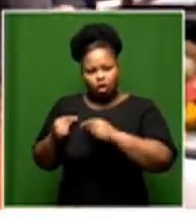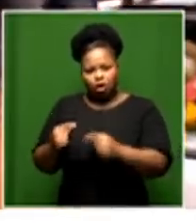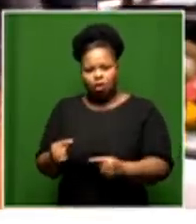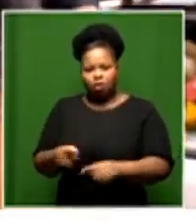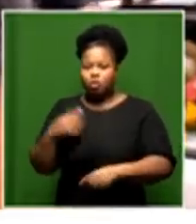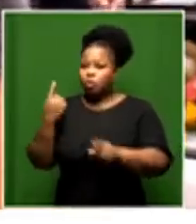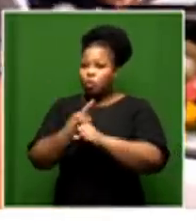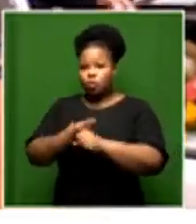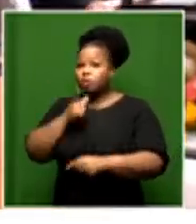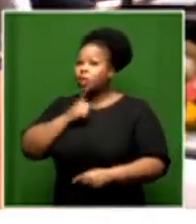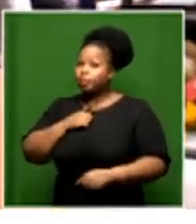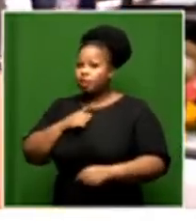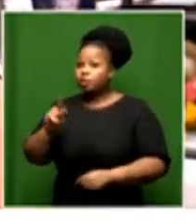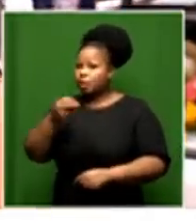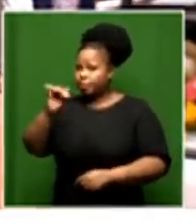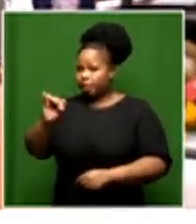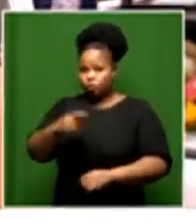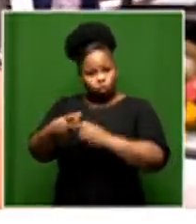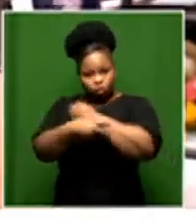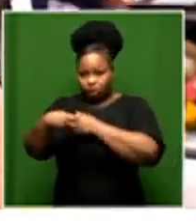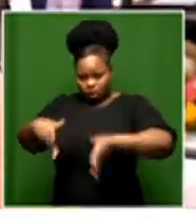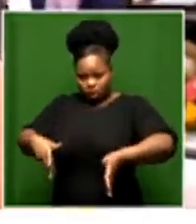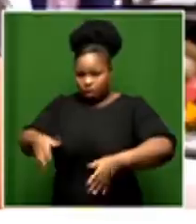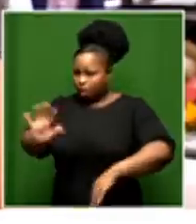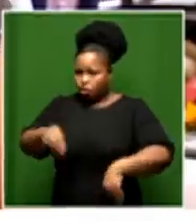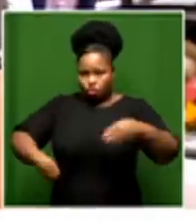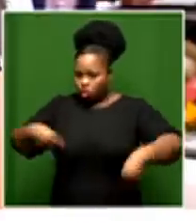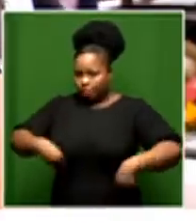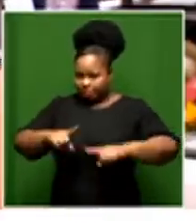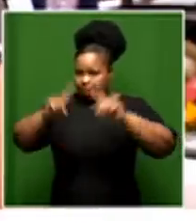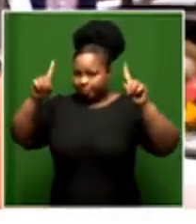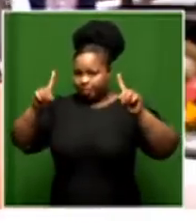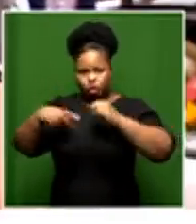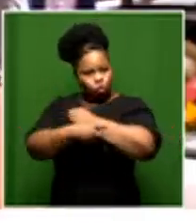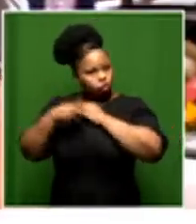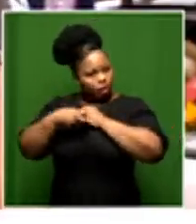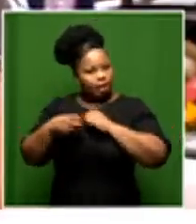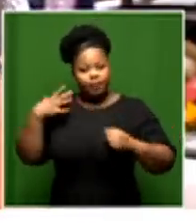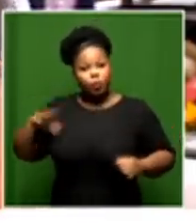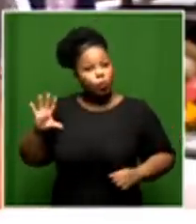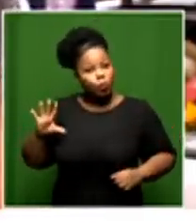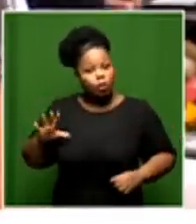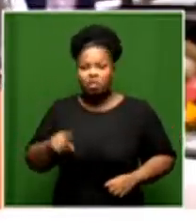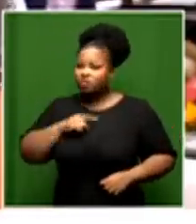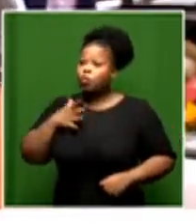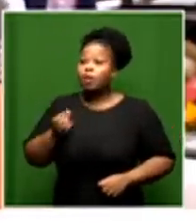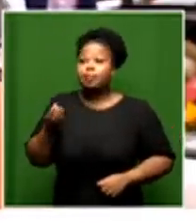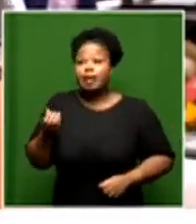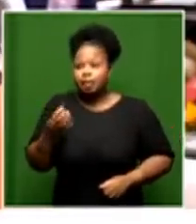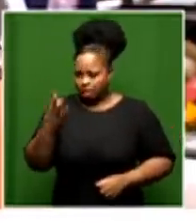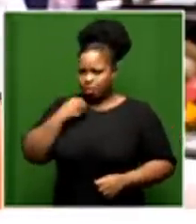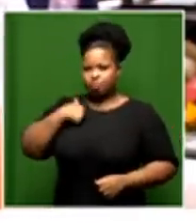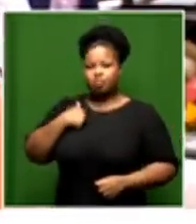and he would always tell me, Thembi, asijontshila, no corruption la, asijontshi, angifuni ukujontsa. If you want money, ask